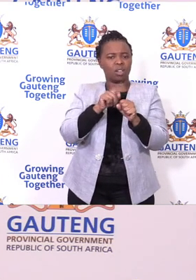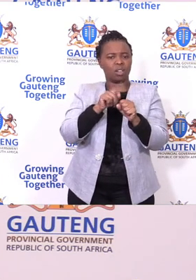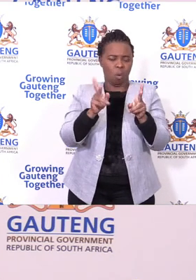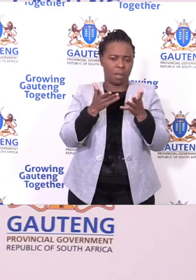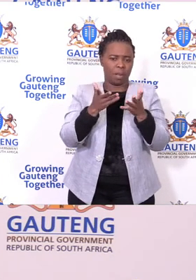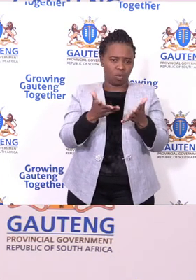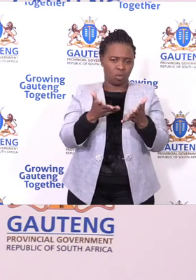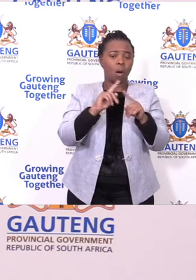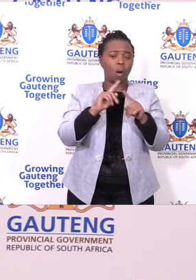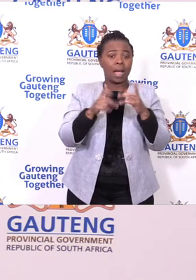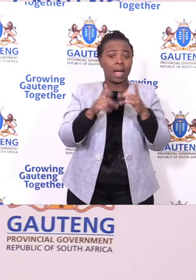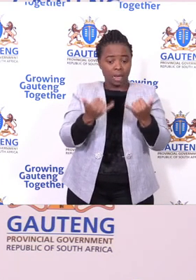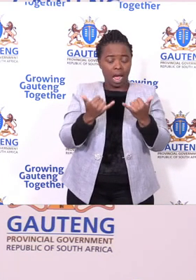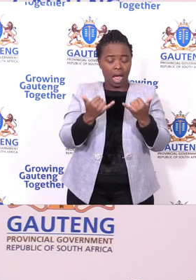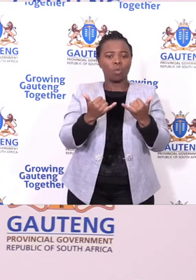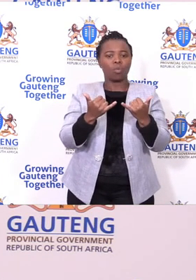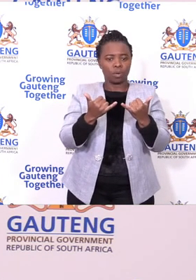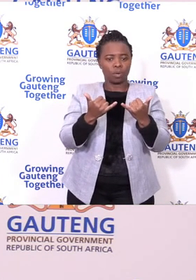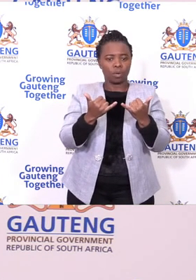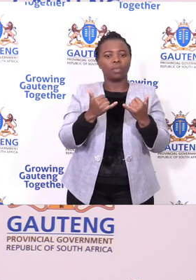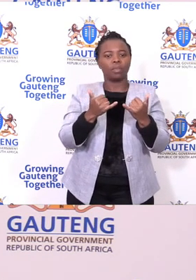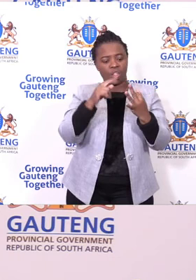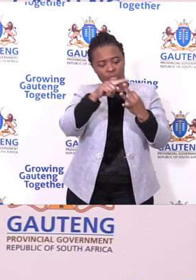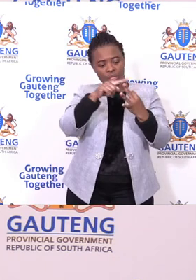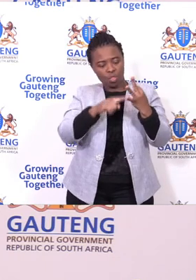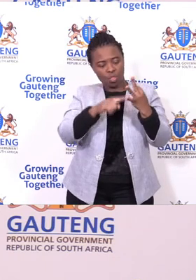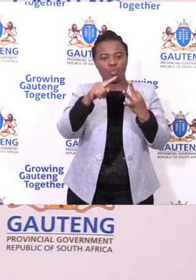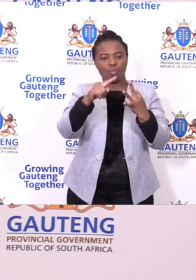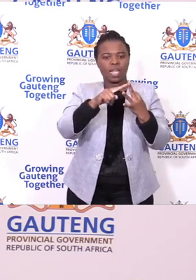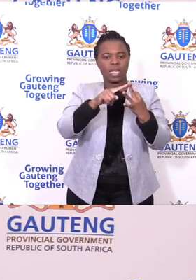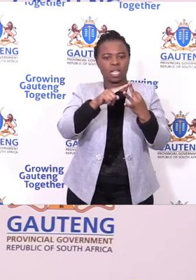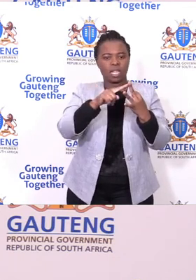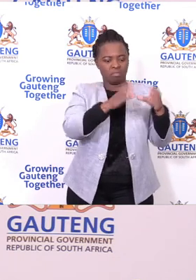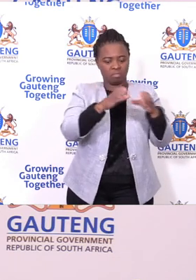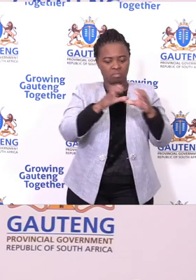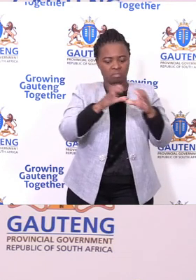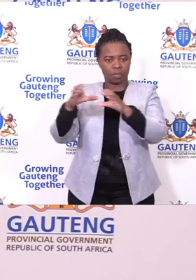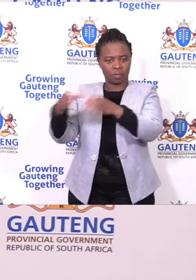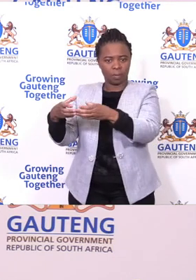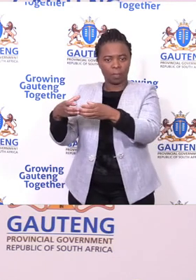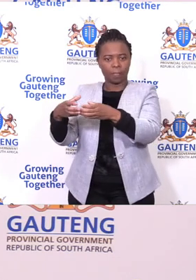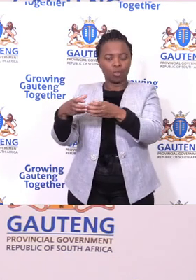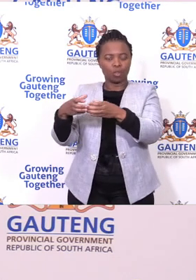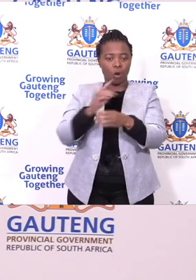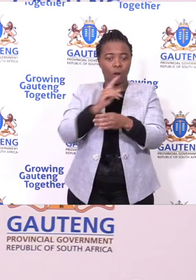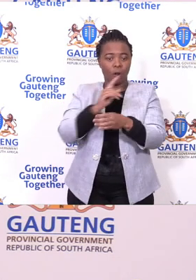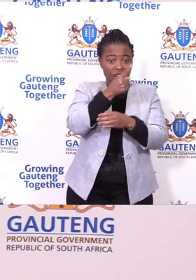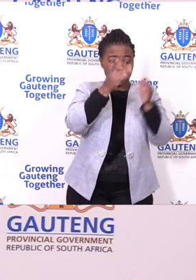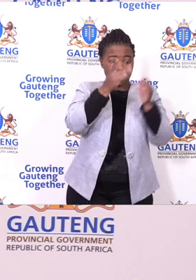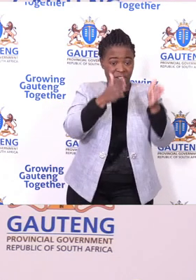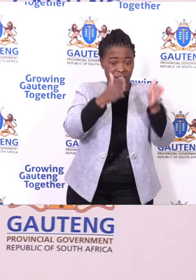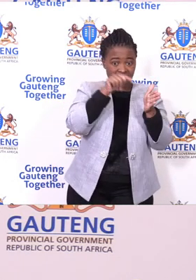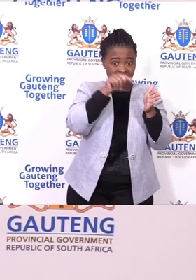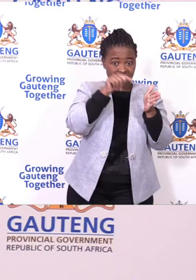have divided our human resource plan into 3, and we're already covered the first phase, which actually saw us